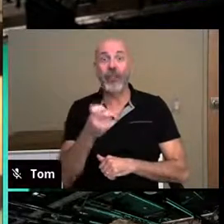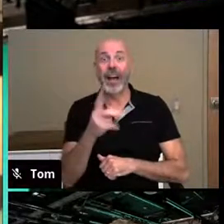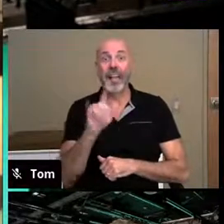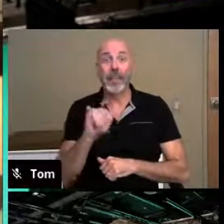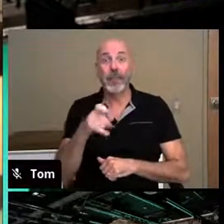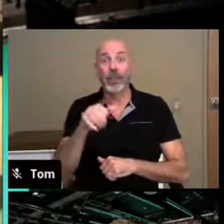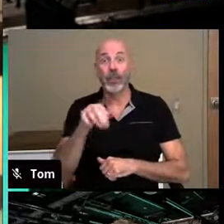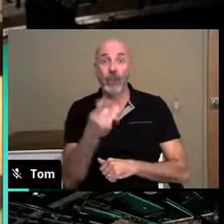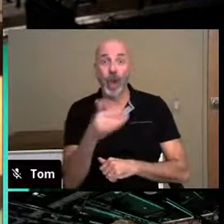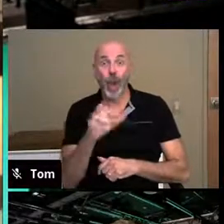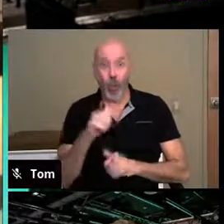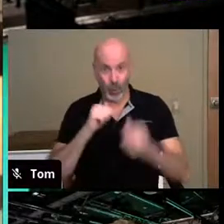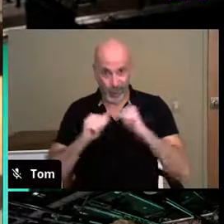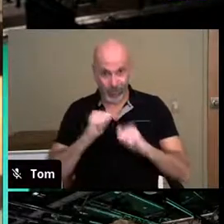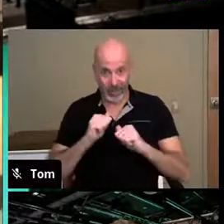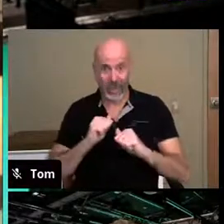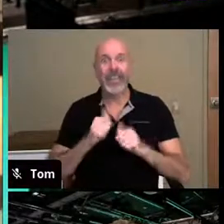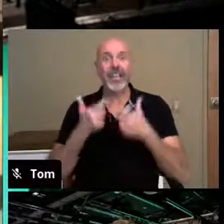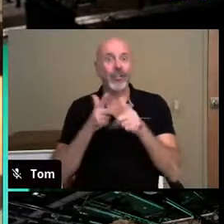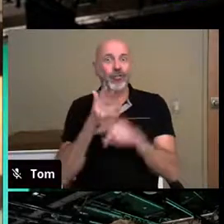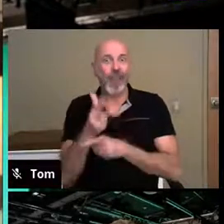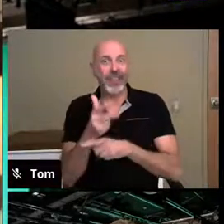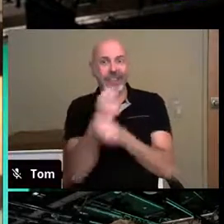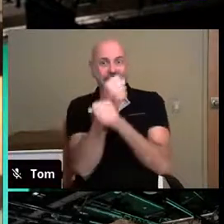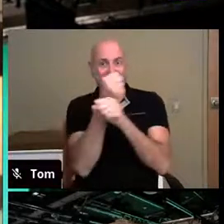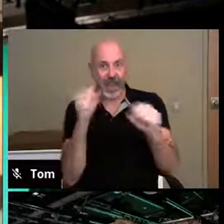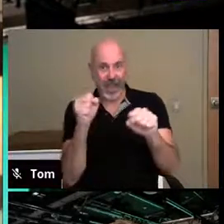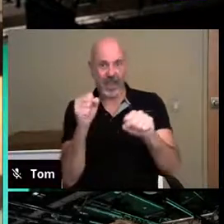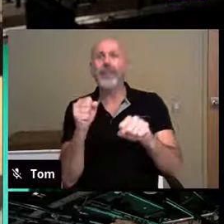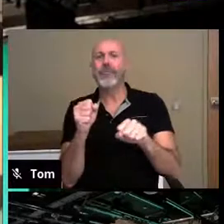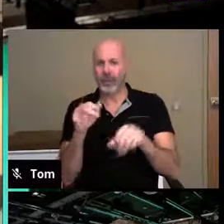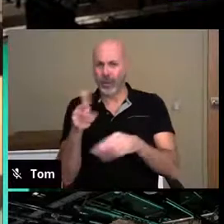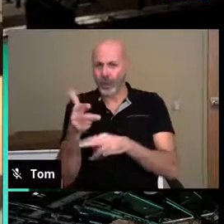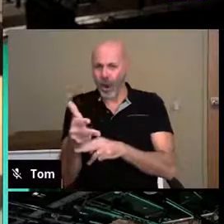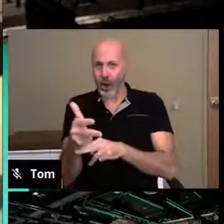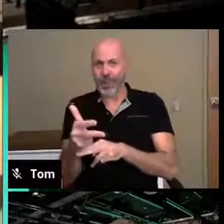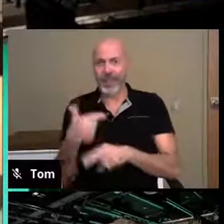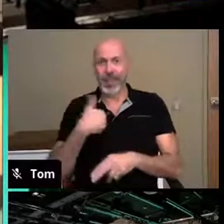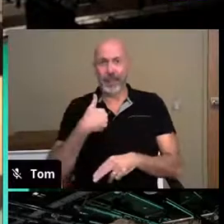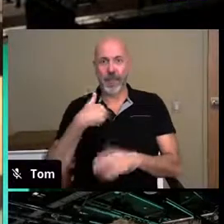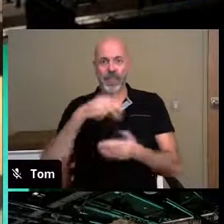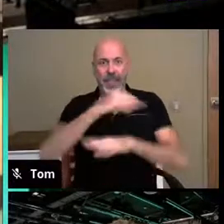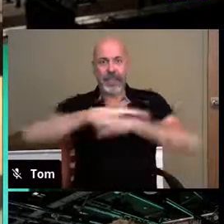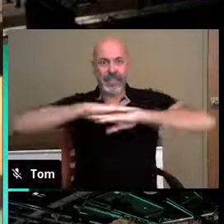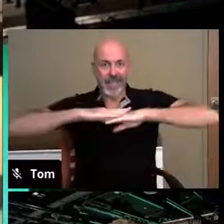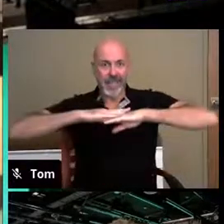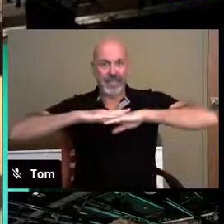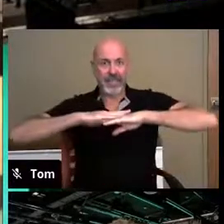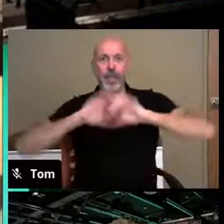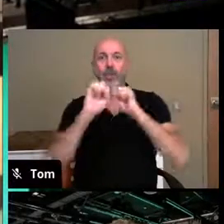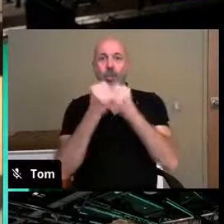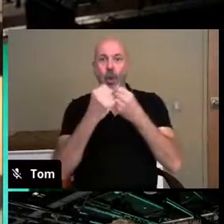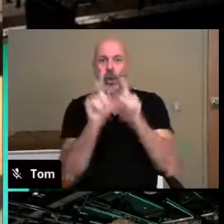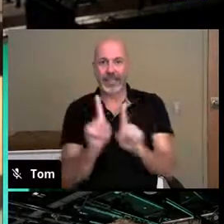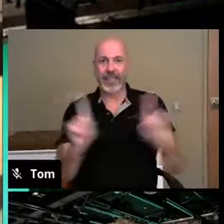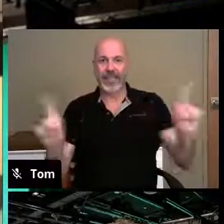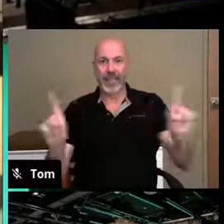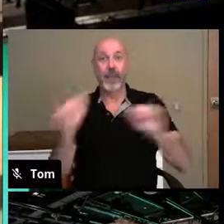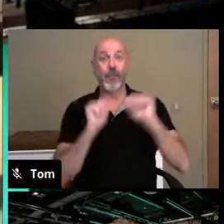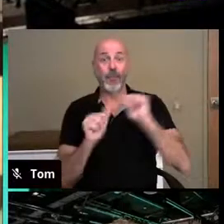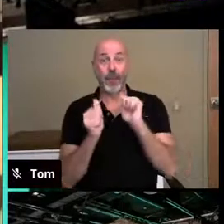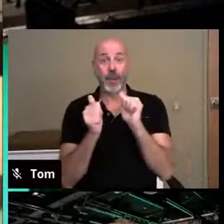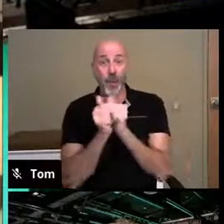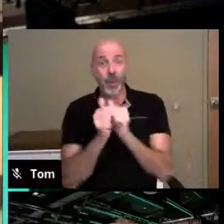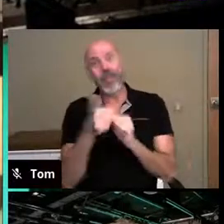drive-in safe. It's, of course, you're in your cars, and then I'm on stage, socially distancing, performing with